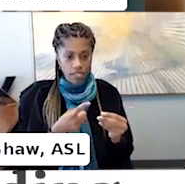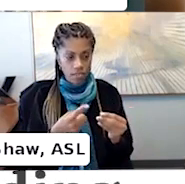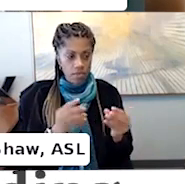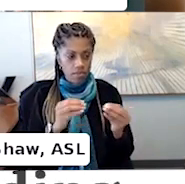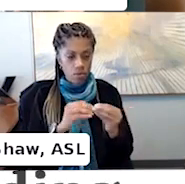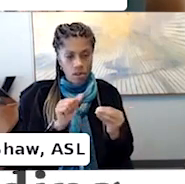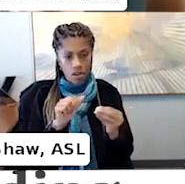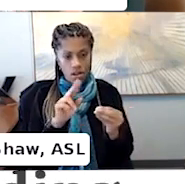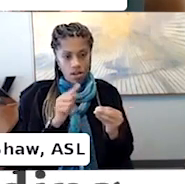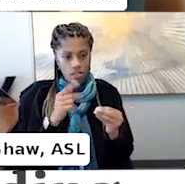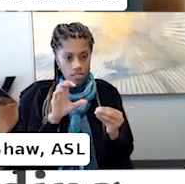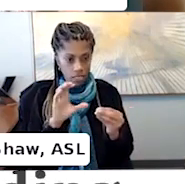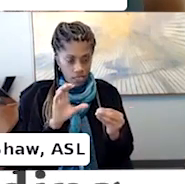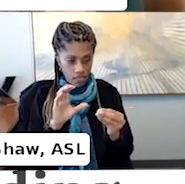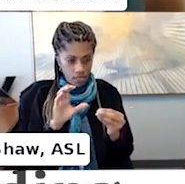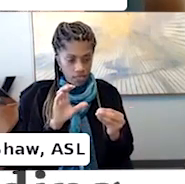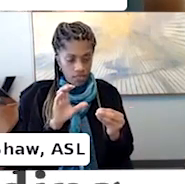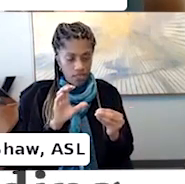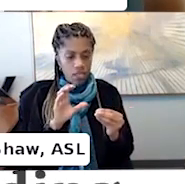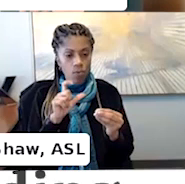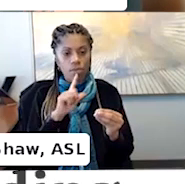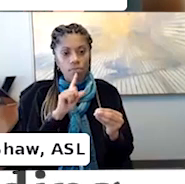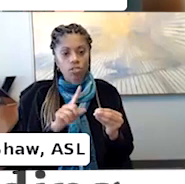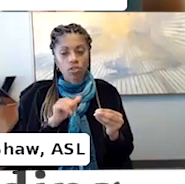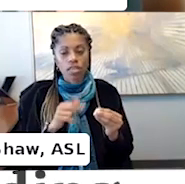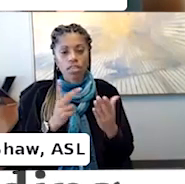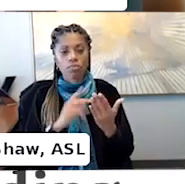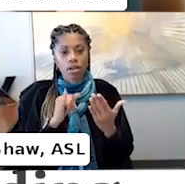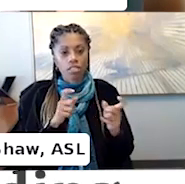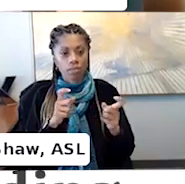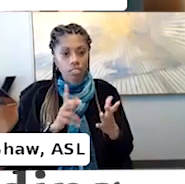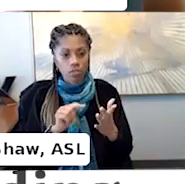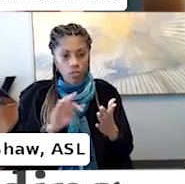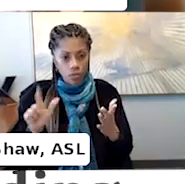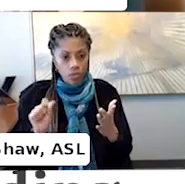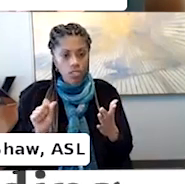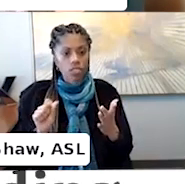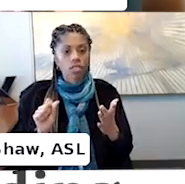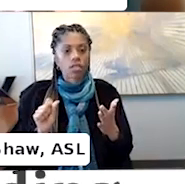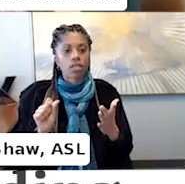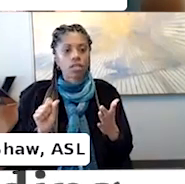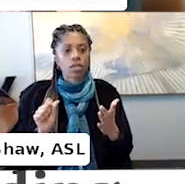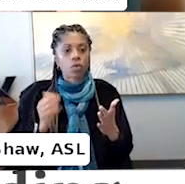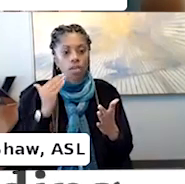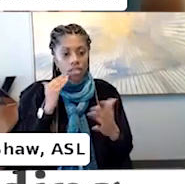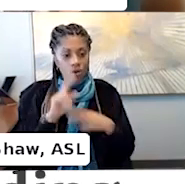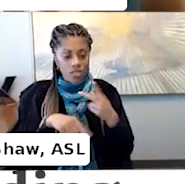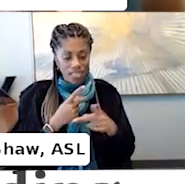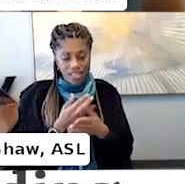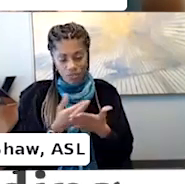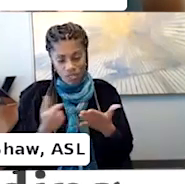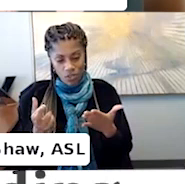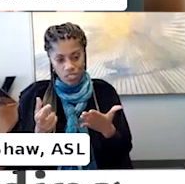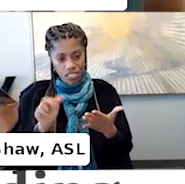recruitment materials tailored to their needs, project management tools. We've done this for years and years, so we know the kinds of resources that can help make the